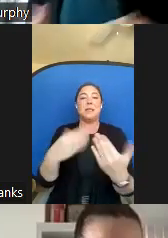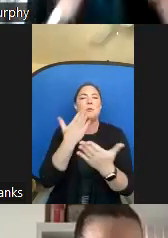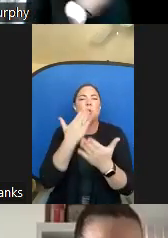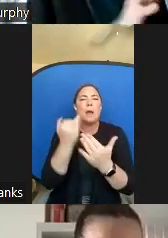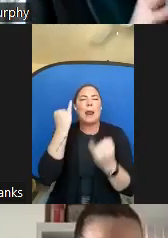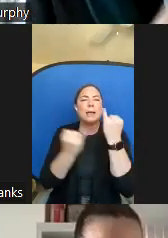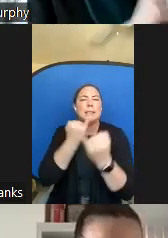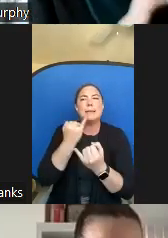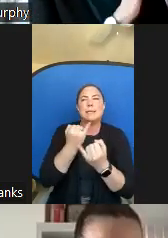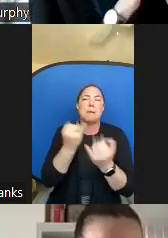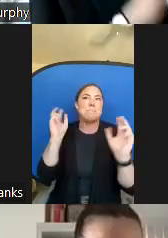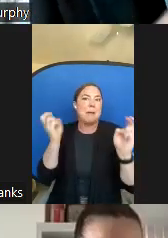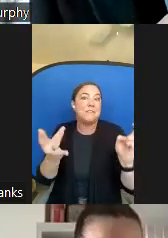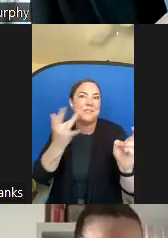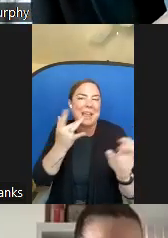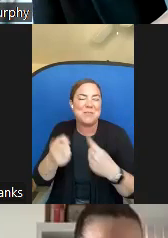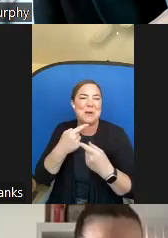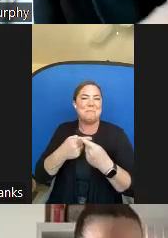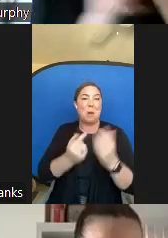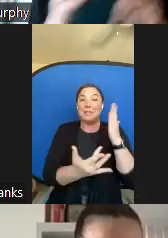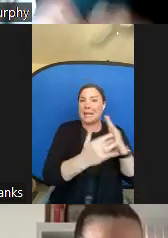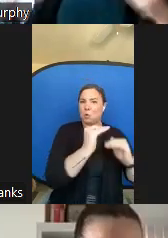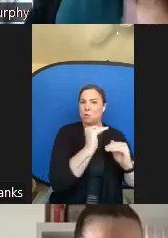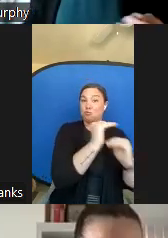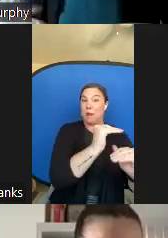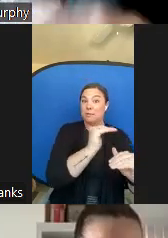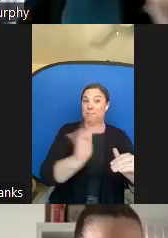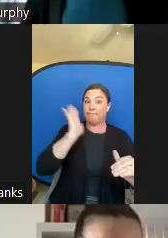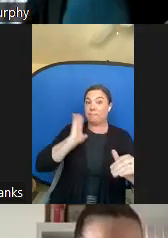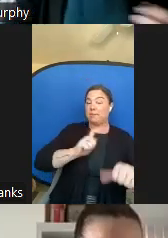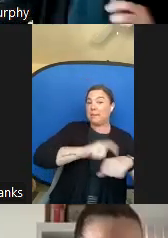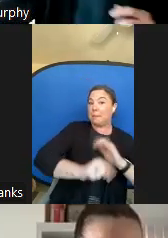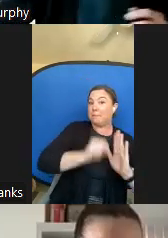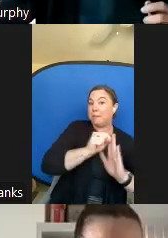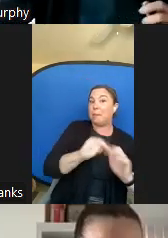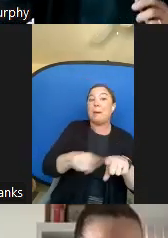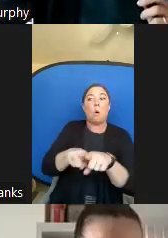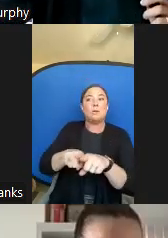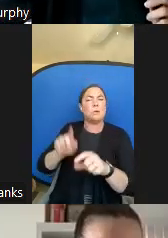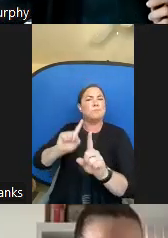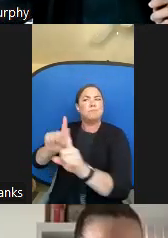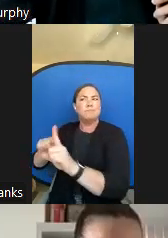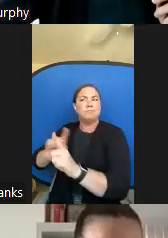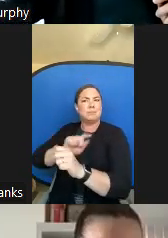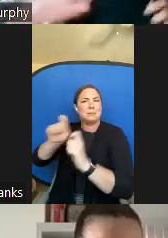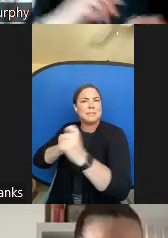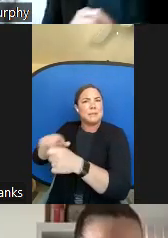flavor of both the technological constraints of the period, as well as some of the local variations and variety we